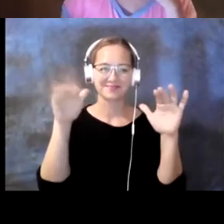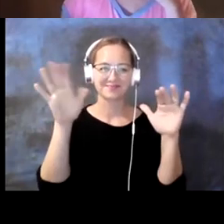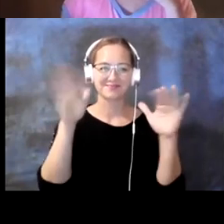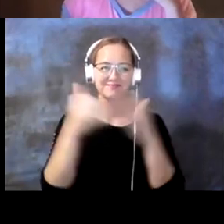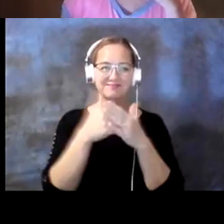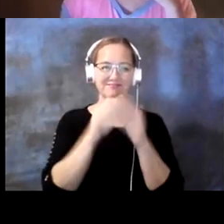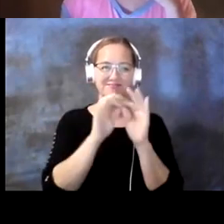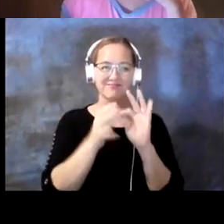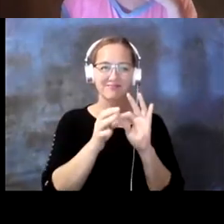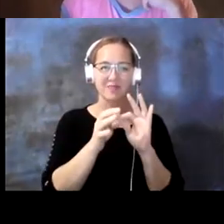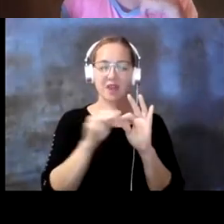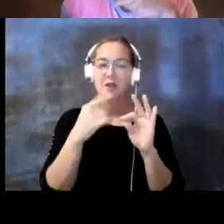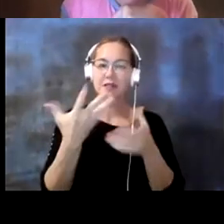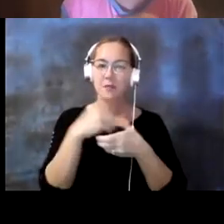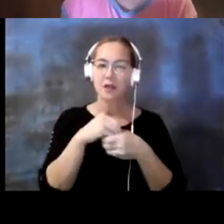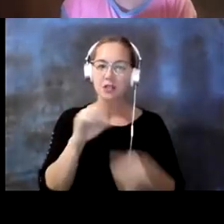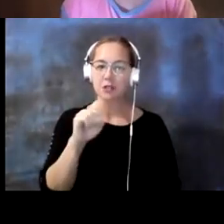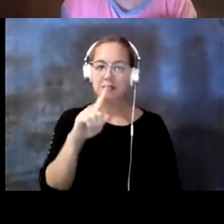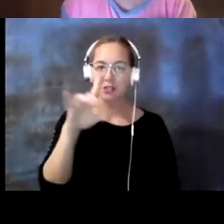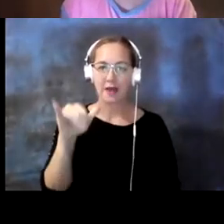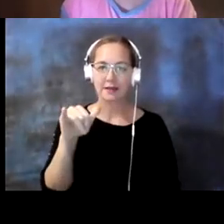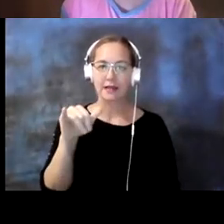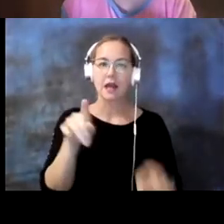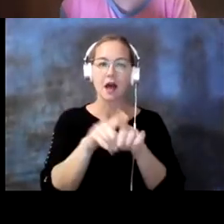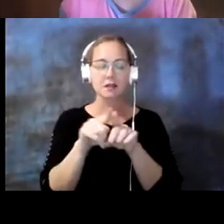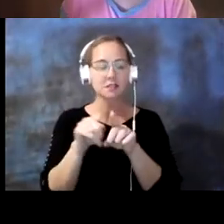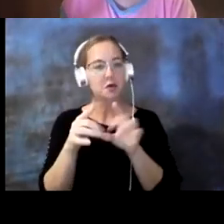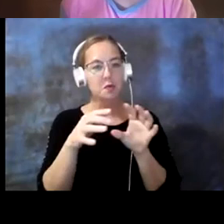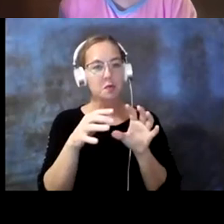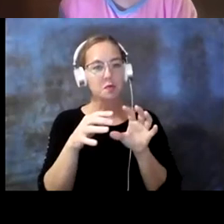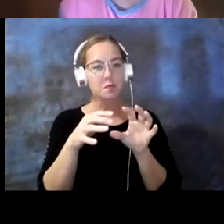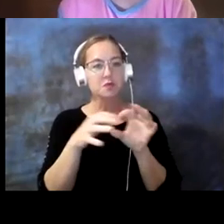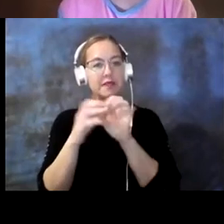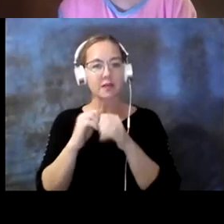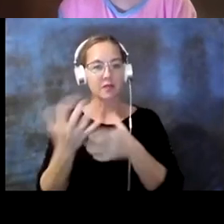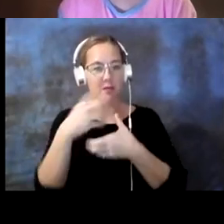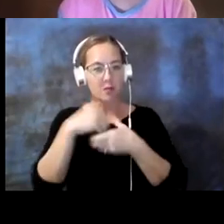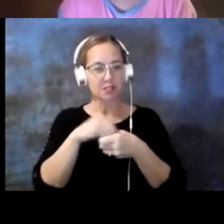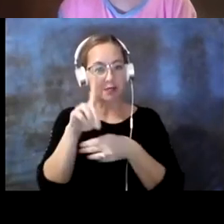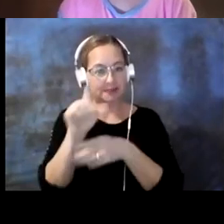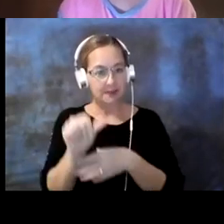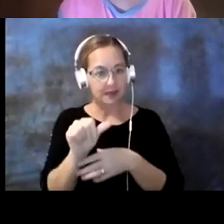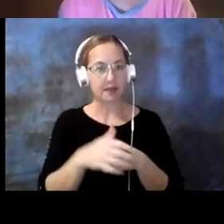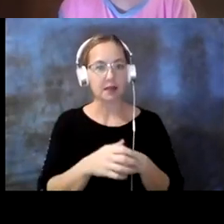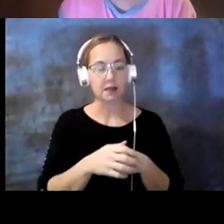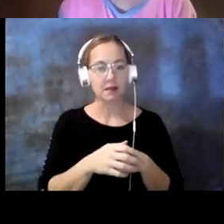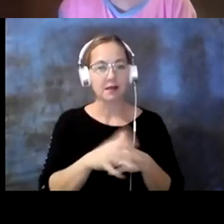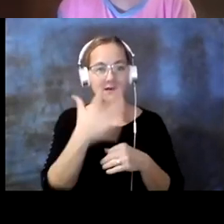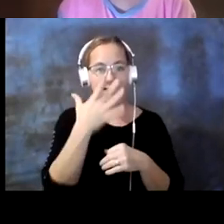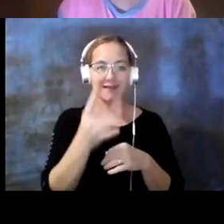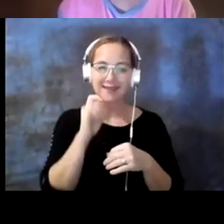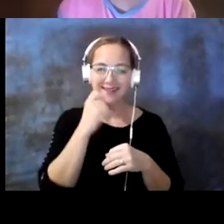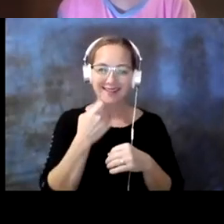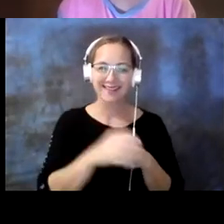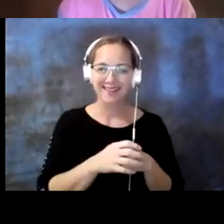embracing your sexuality also came with embracing your disability. It kind of went hand in hand. So